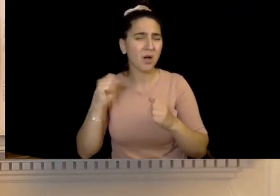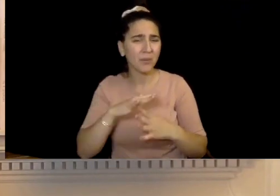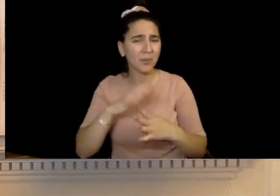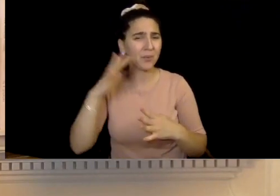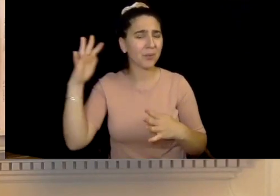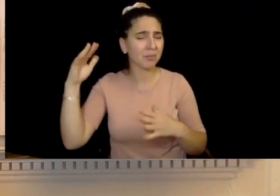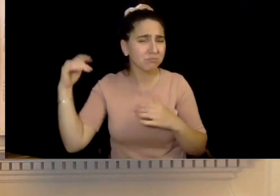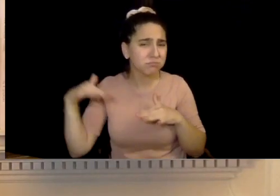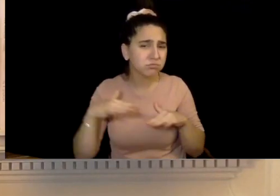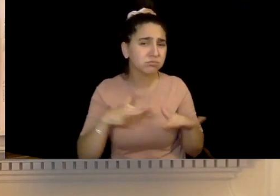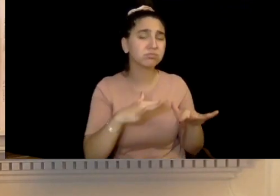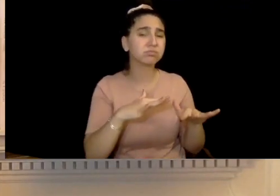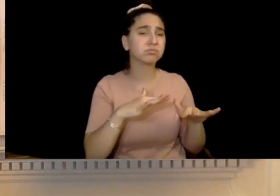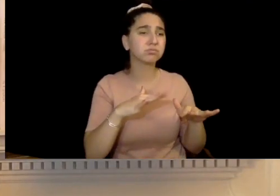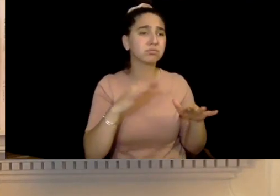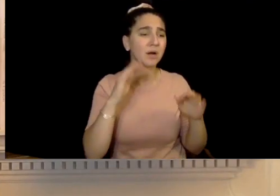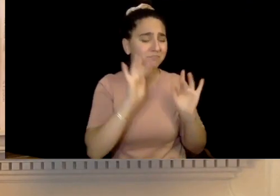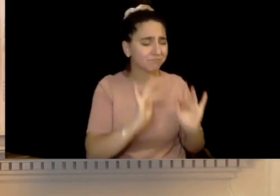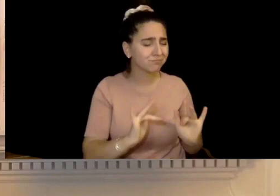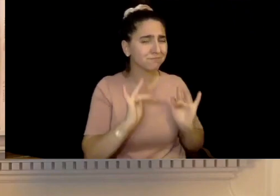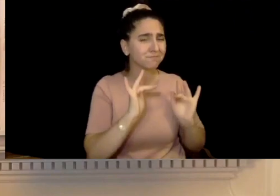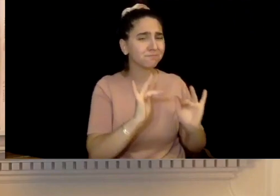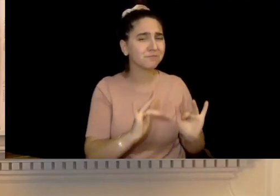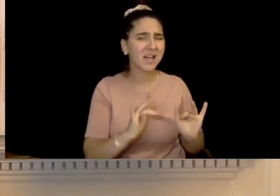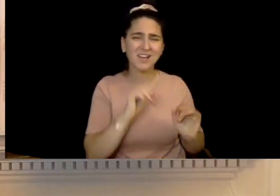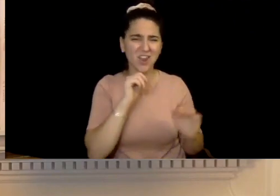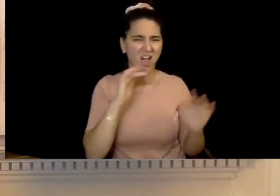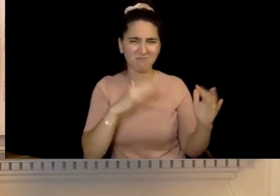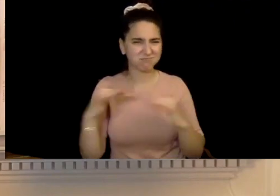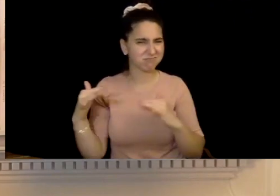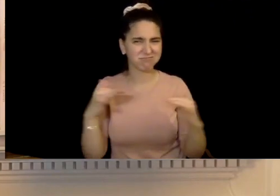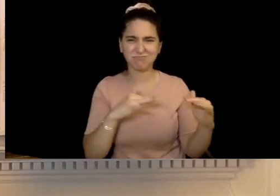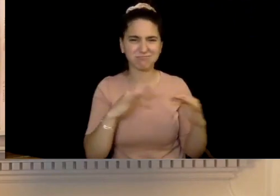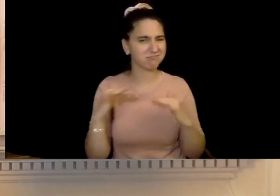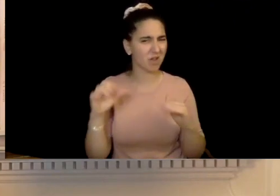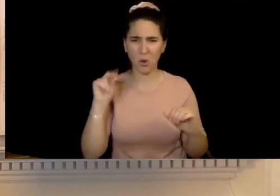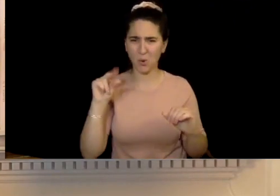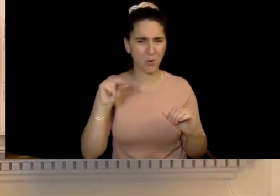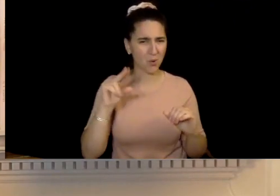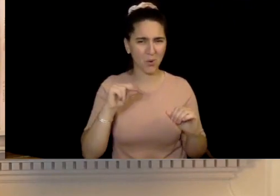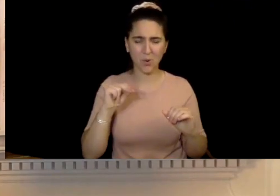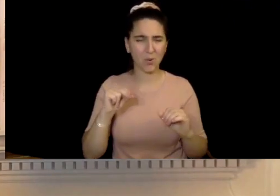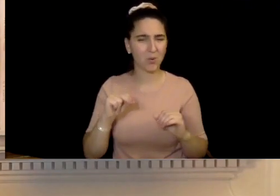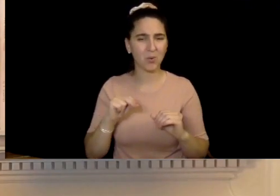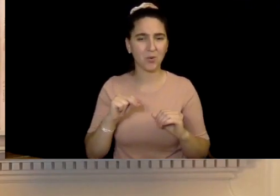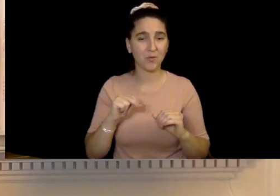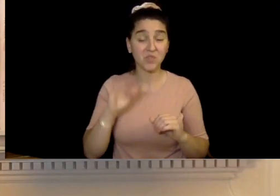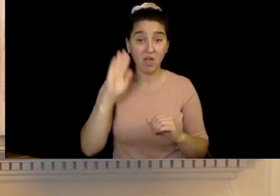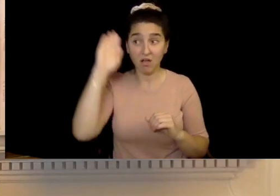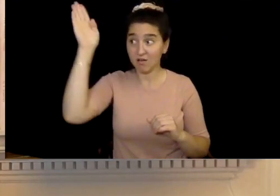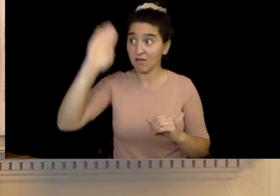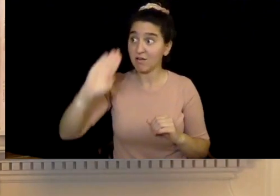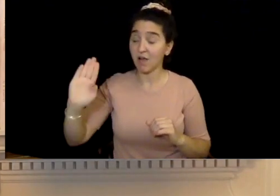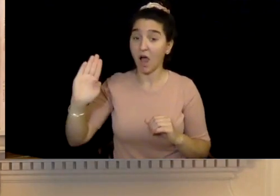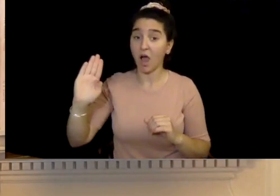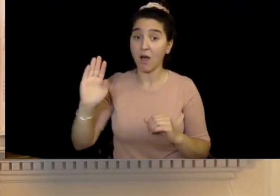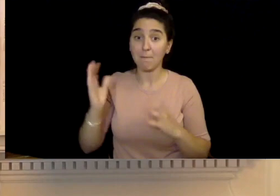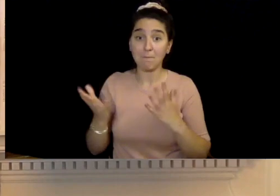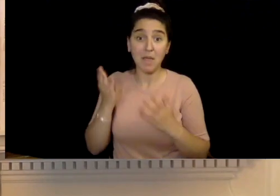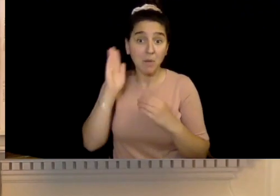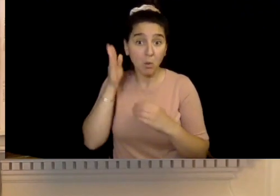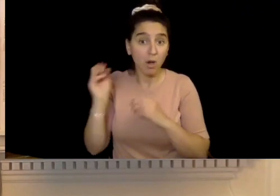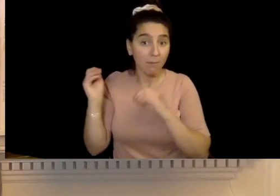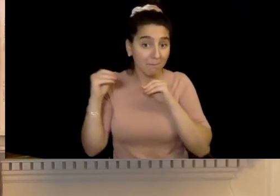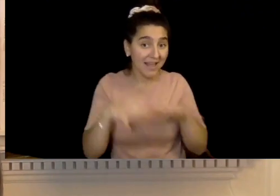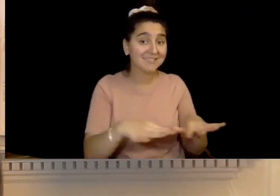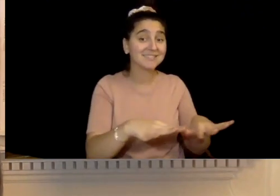compassionate, slow to anger and abounding in love, and relents from sending calamity." Who knows? God may turn and relent and